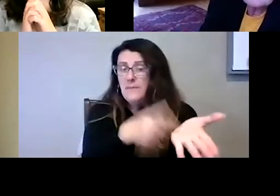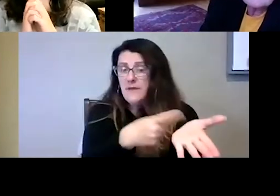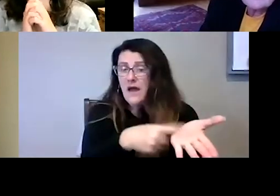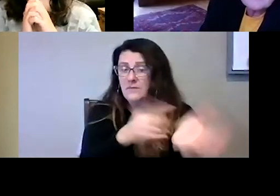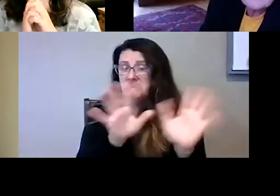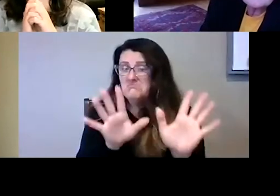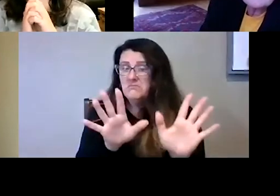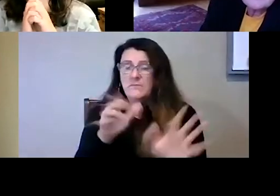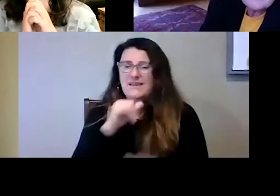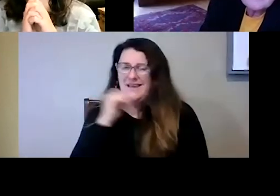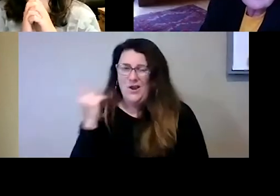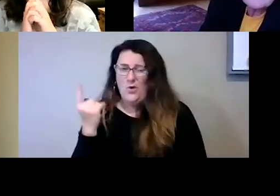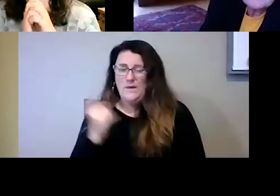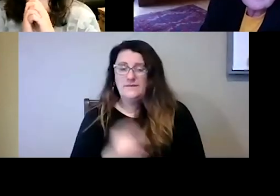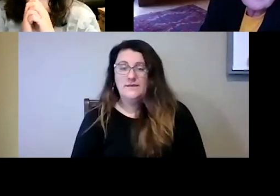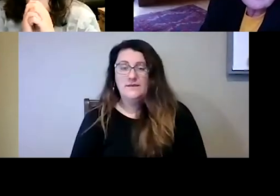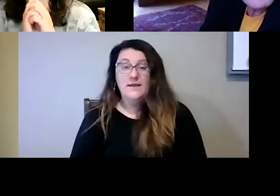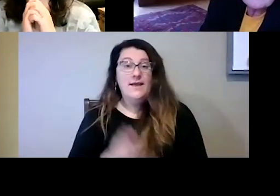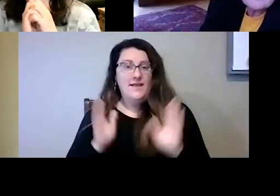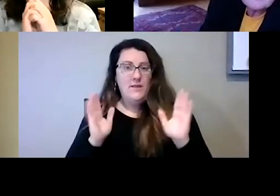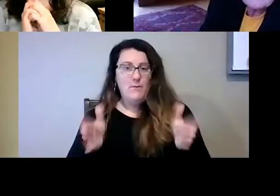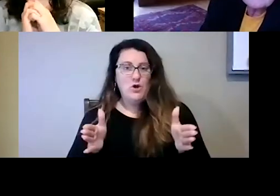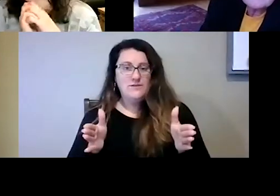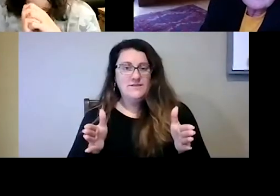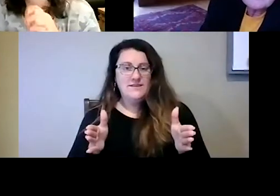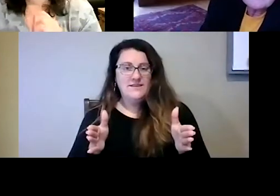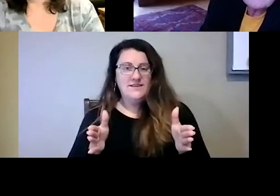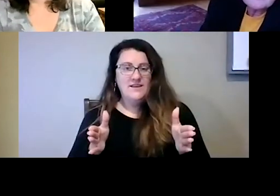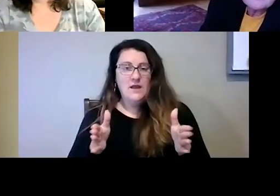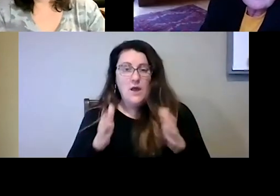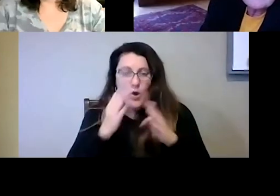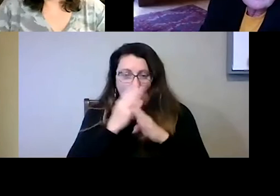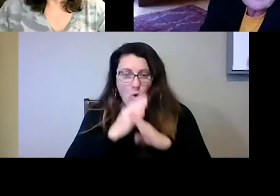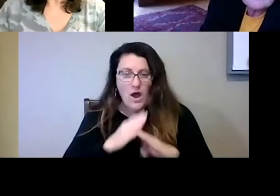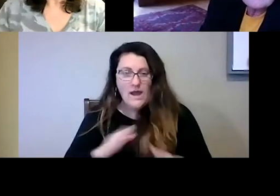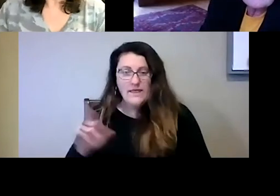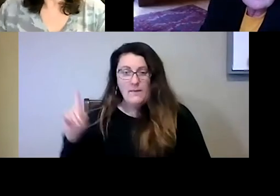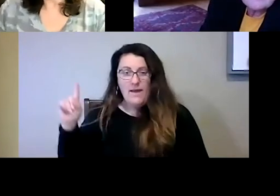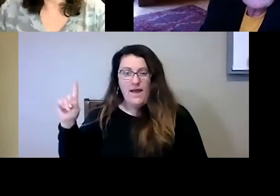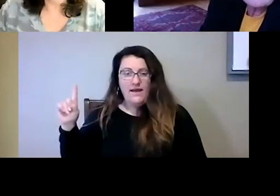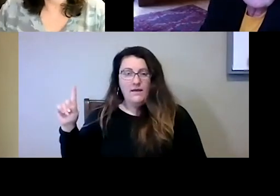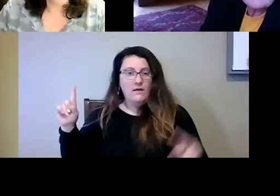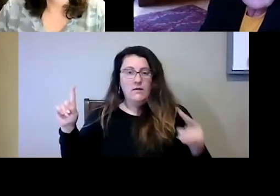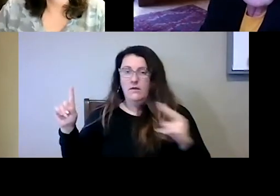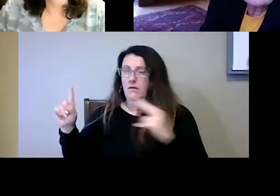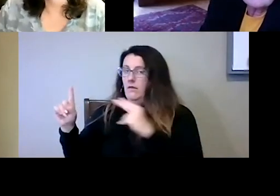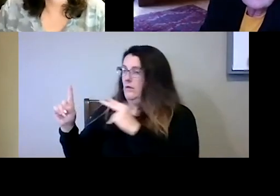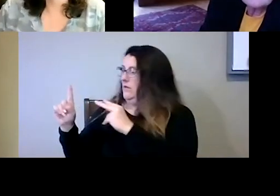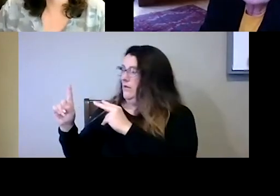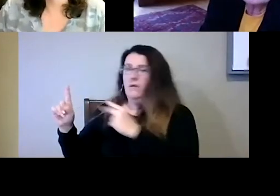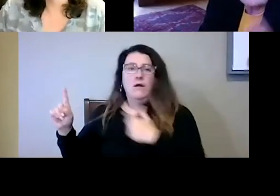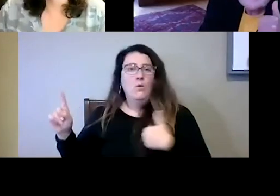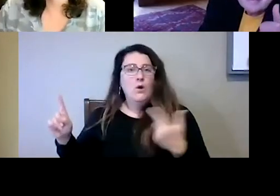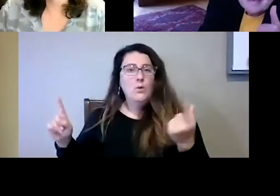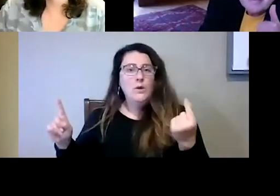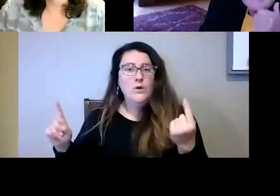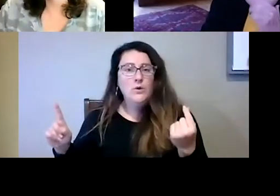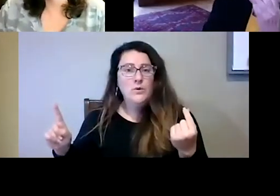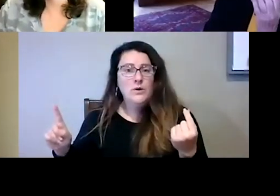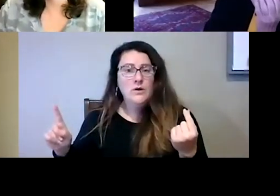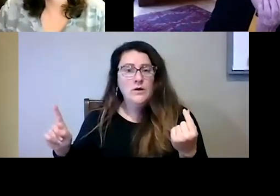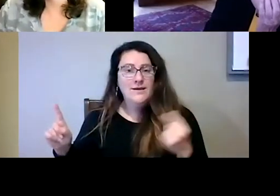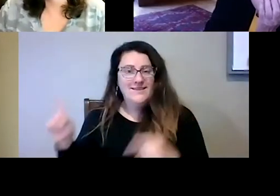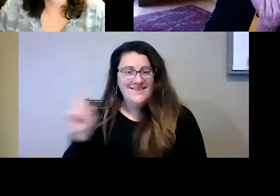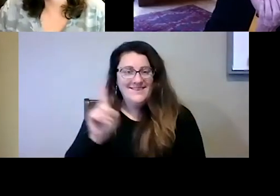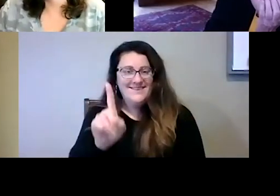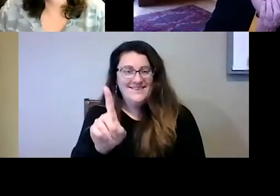always the person. You want the quiet leader in the back that everybody turns to and says, what are we going to do here? To give them the